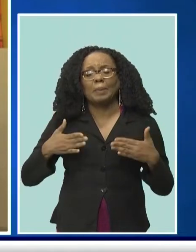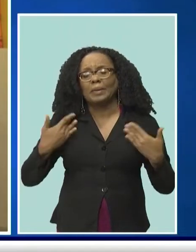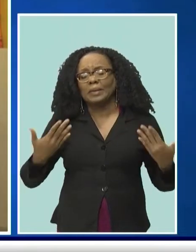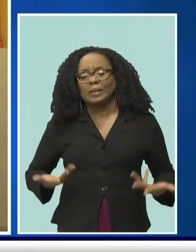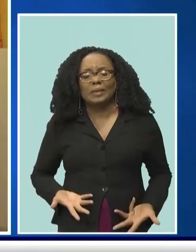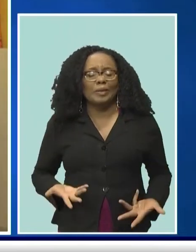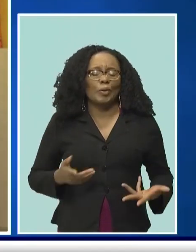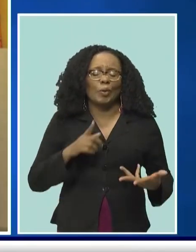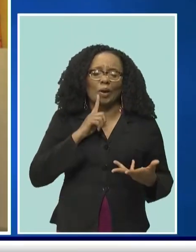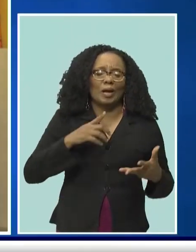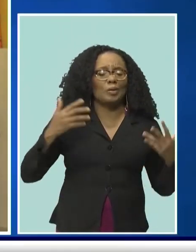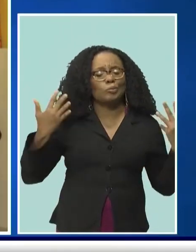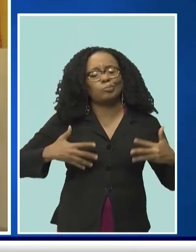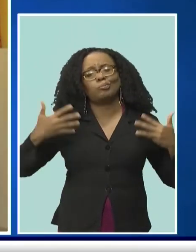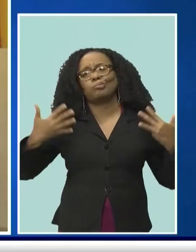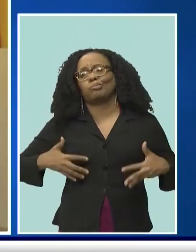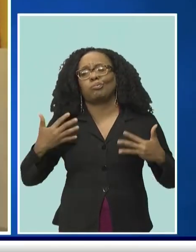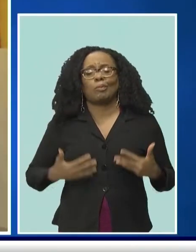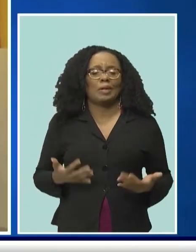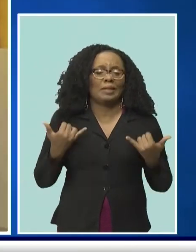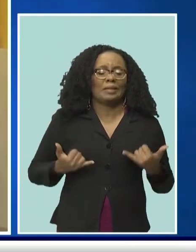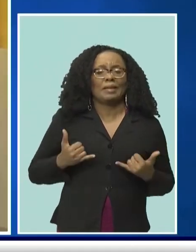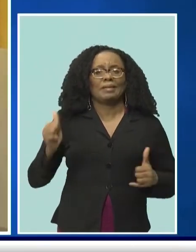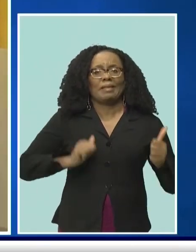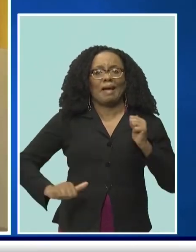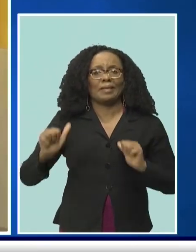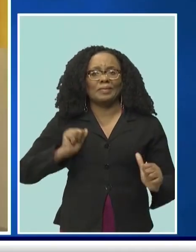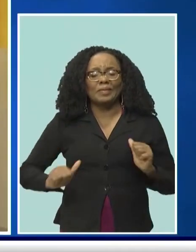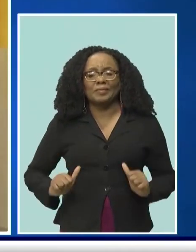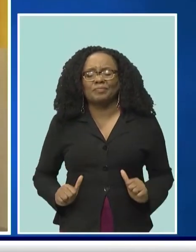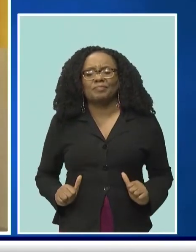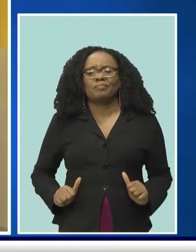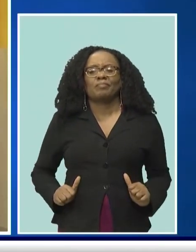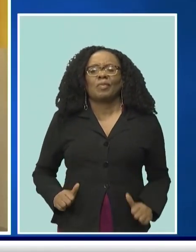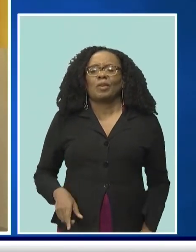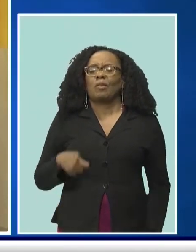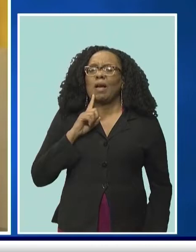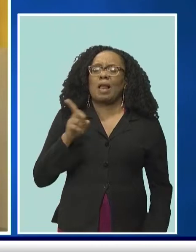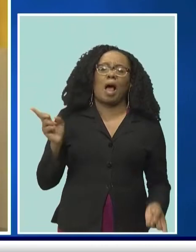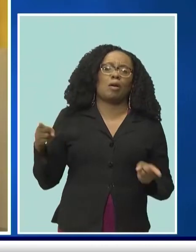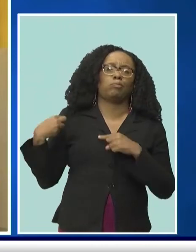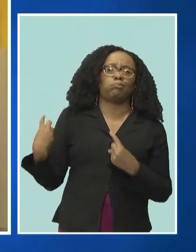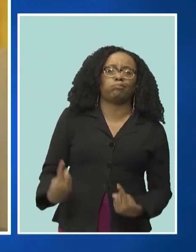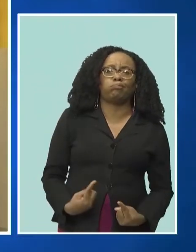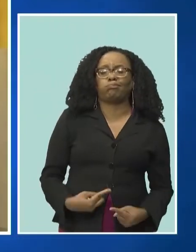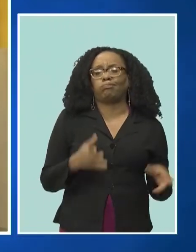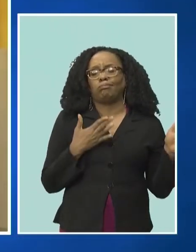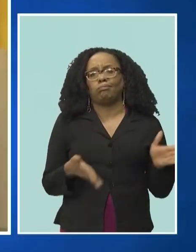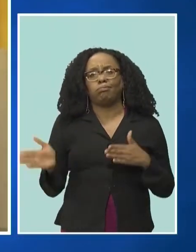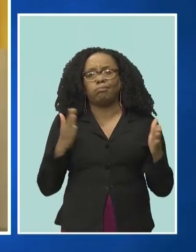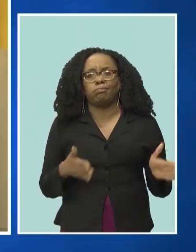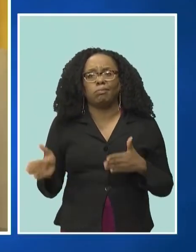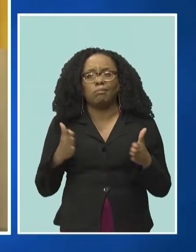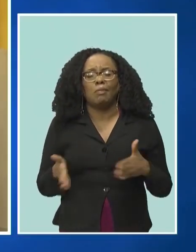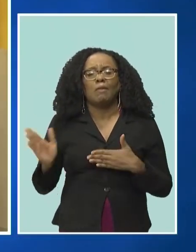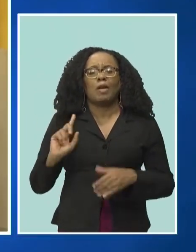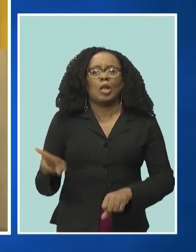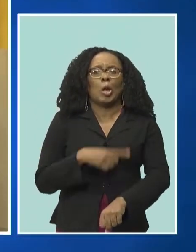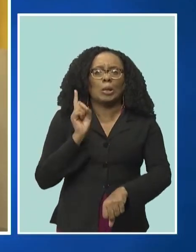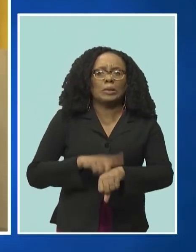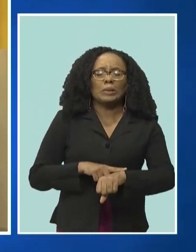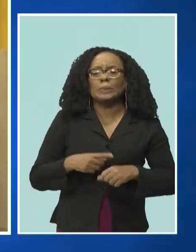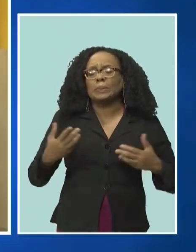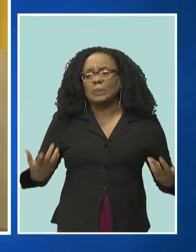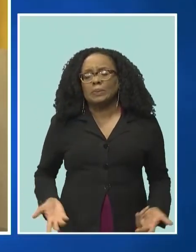for today's event, today's activity. I think it was a long time in coming and something that we were speaking about for a while.